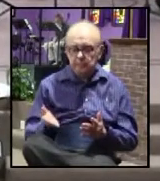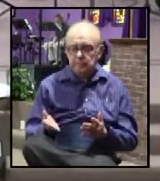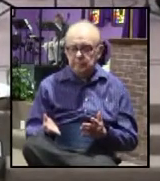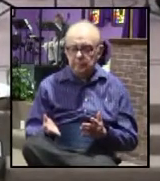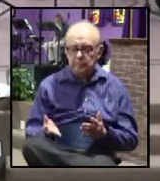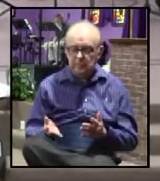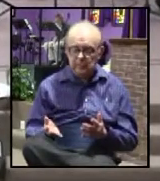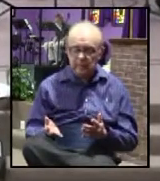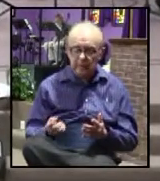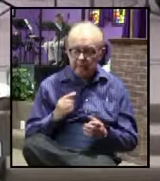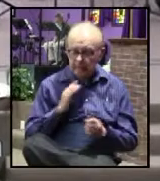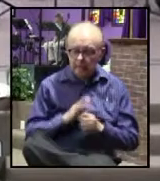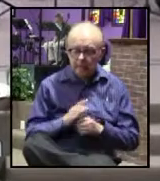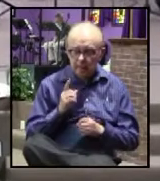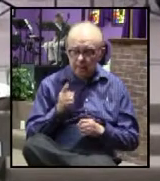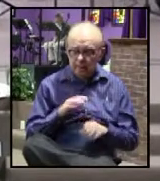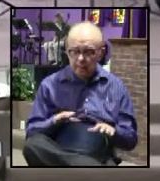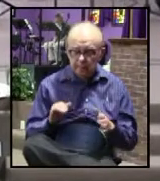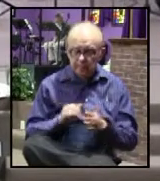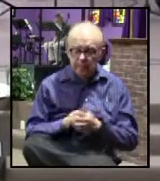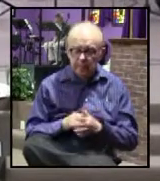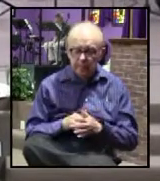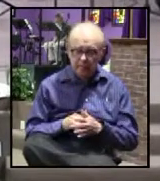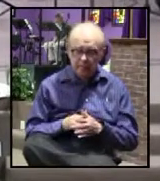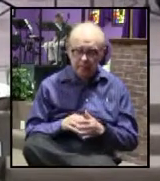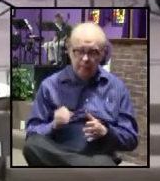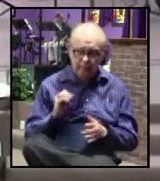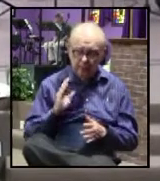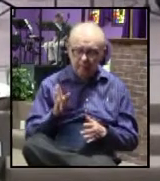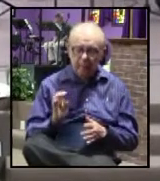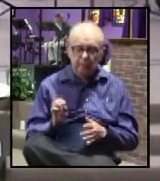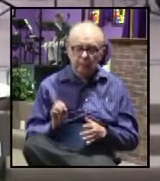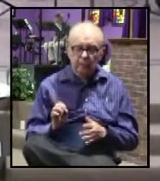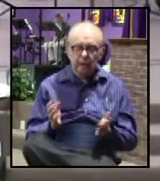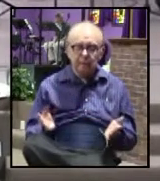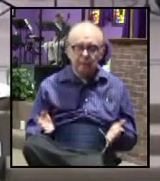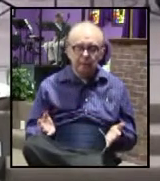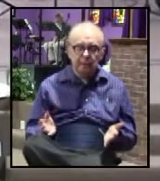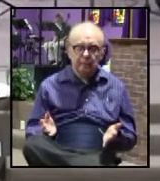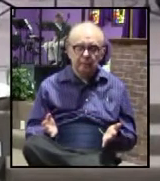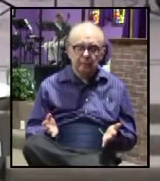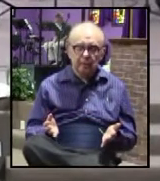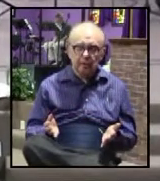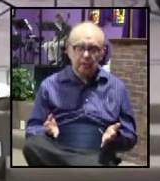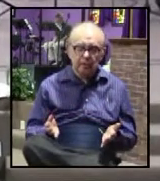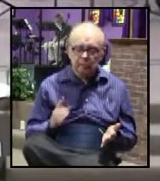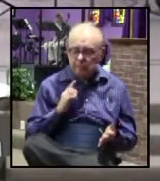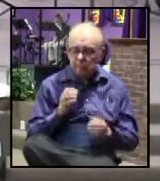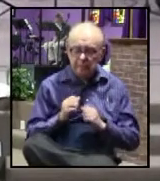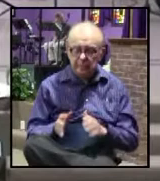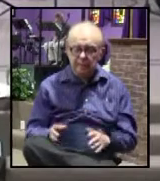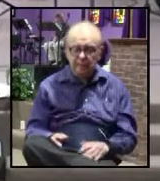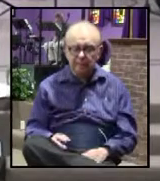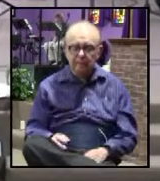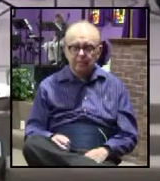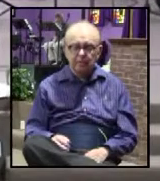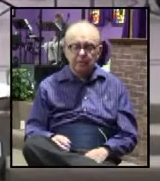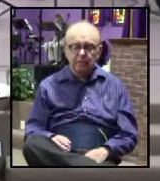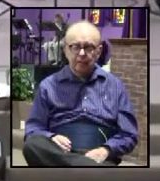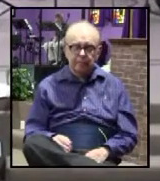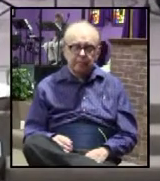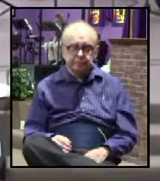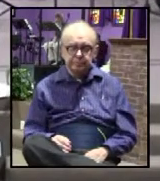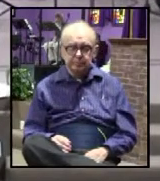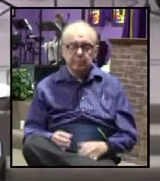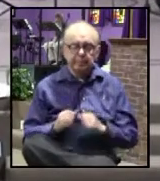is a conditional promise. You do this, and you will be what? Blessed. You guys will hesitate. I don't